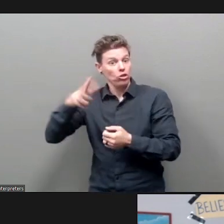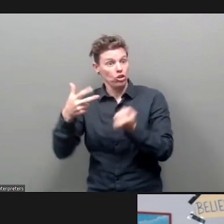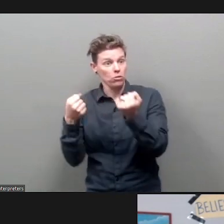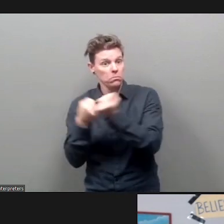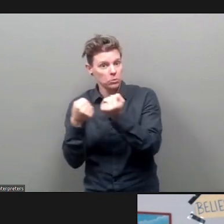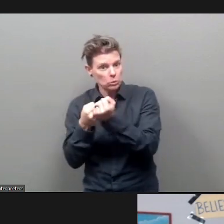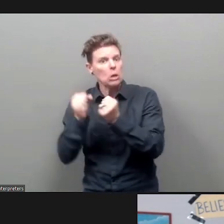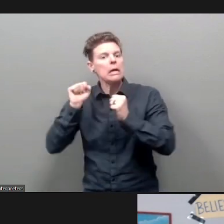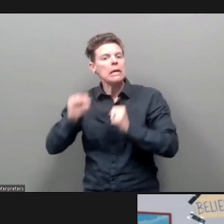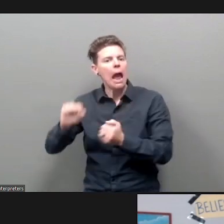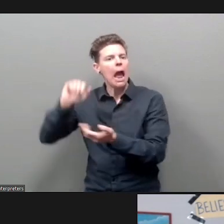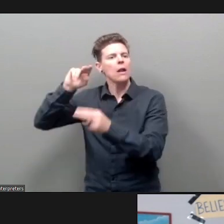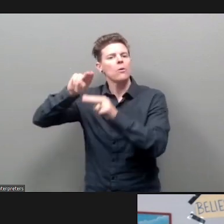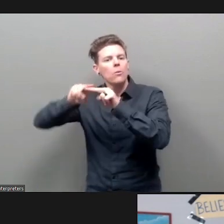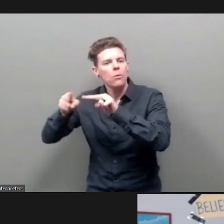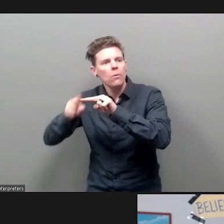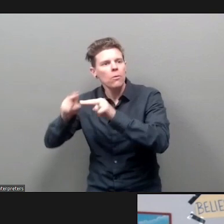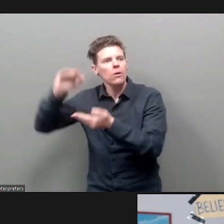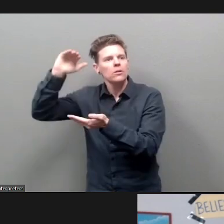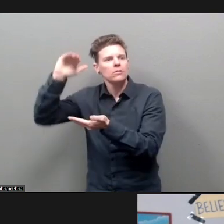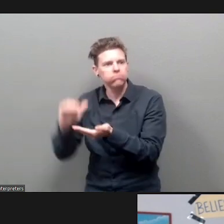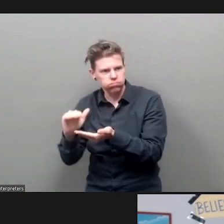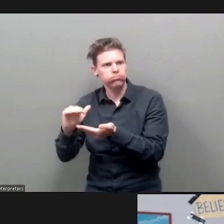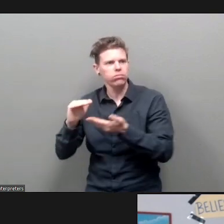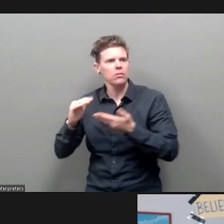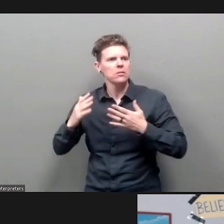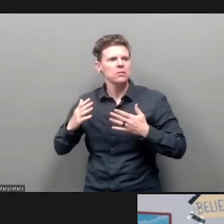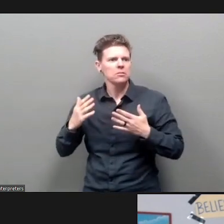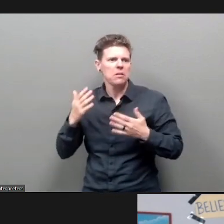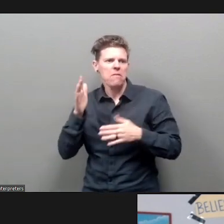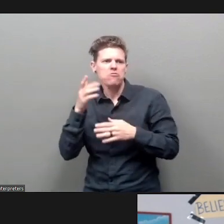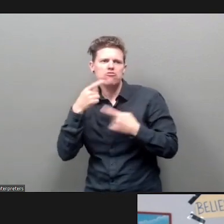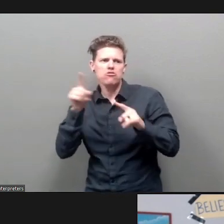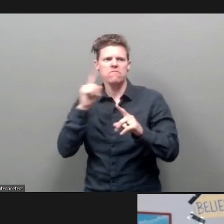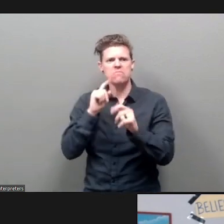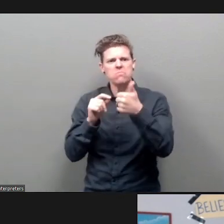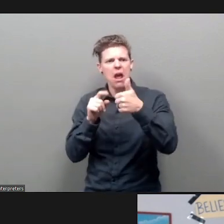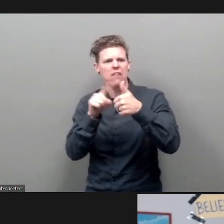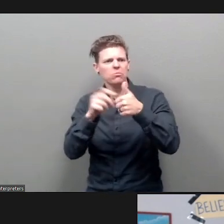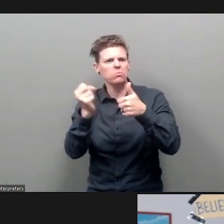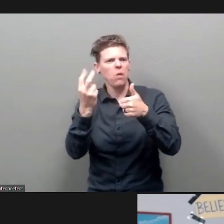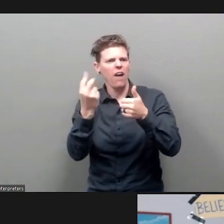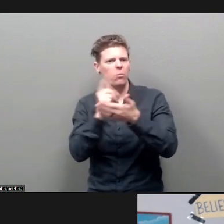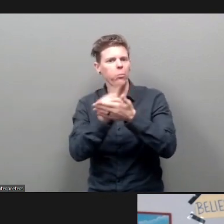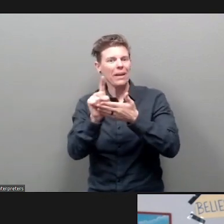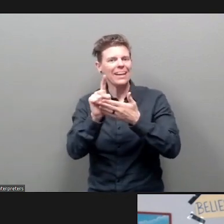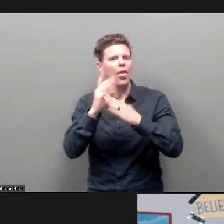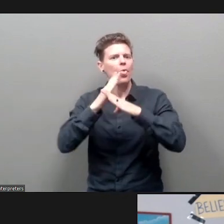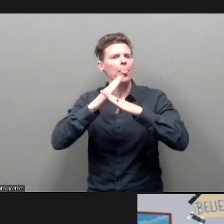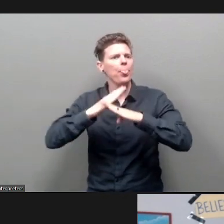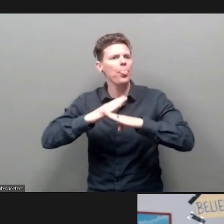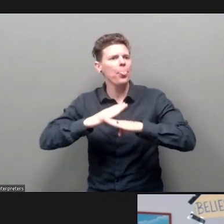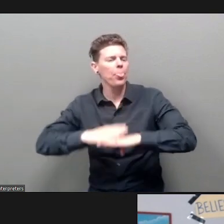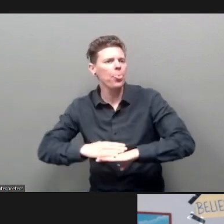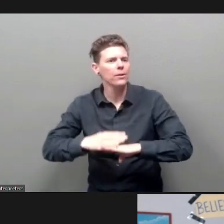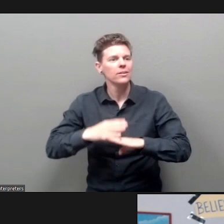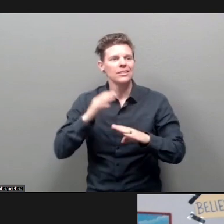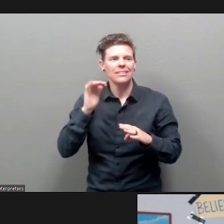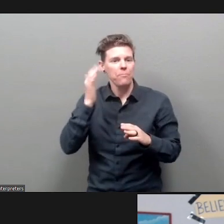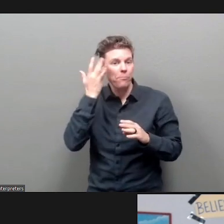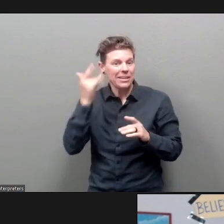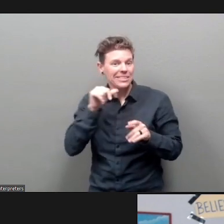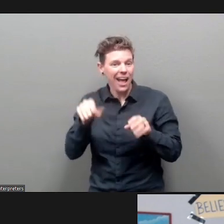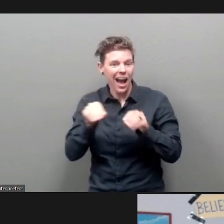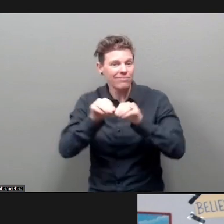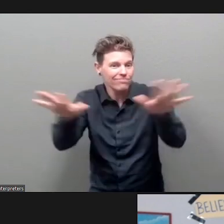or 12 weeks. But that's not something that's widely reported like many other things about COVID. Do you agree with that, or